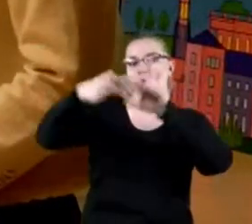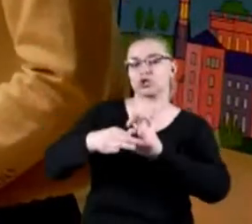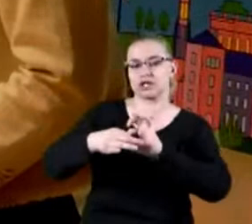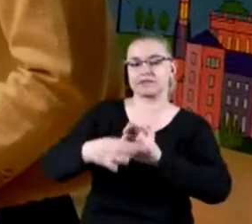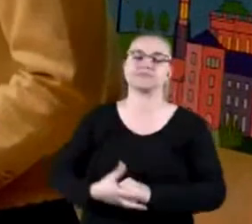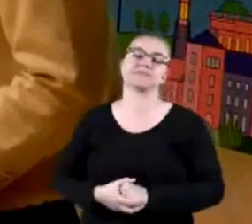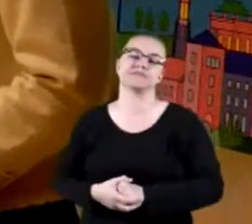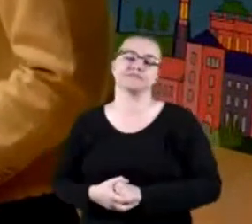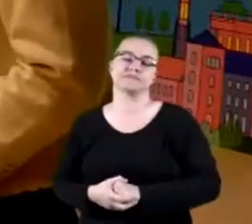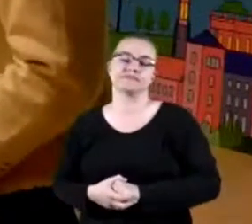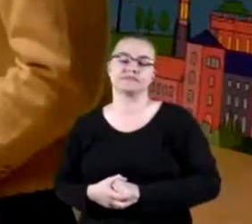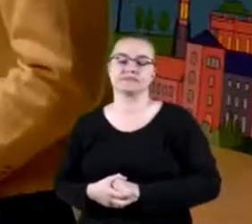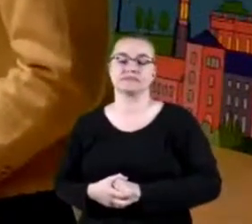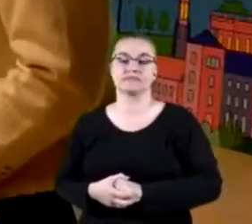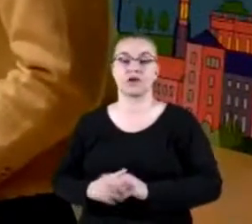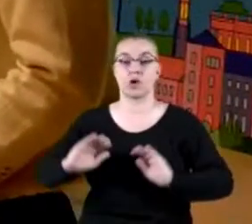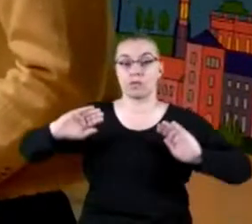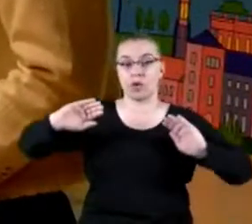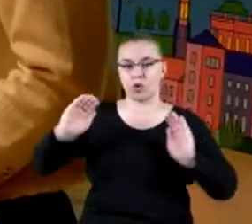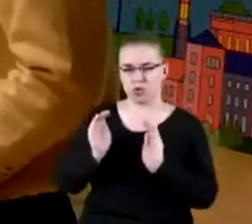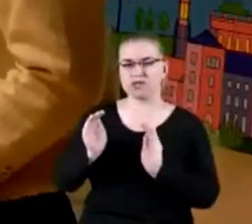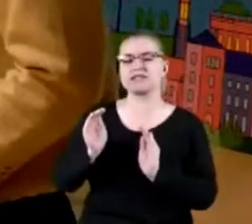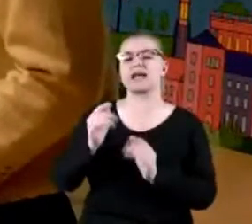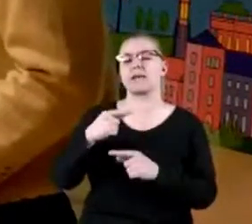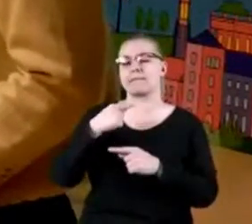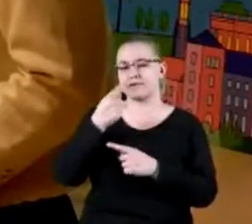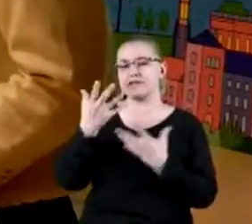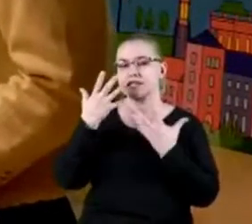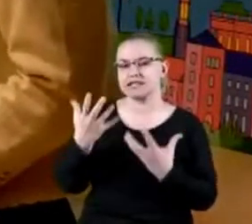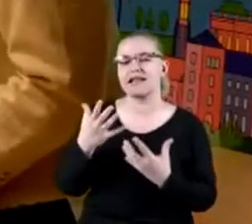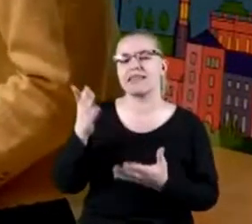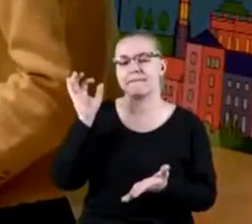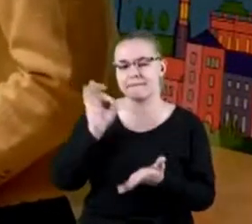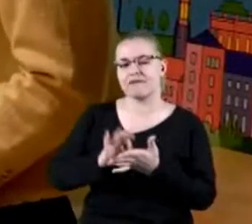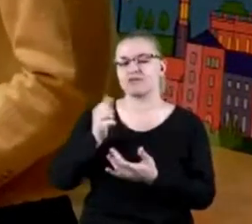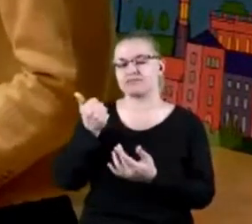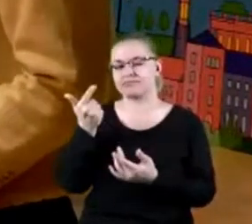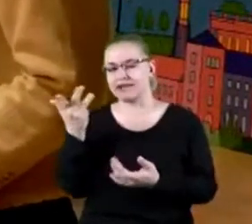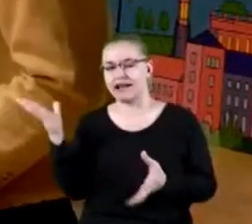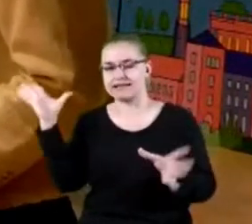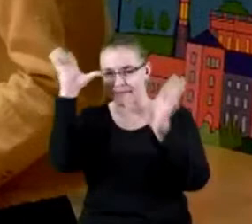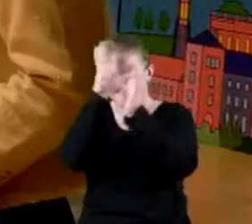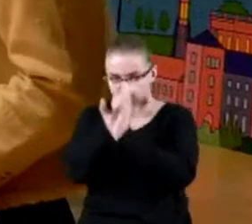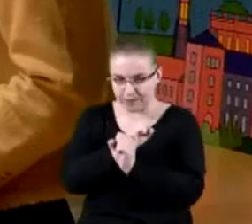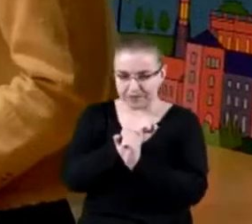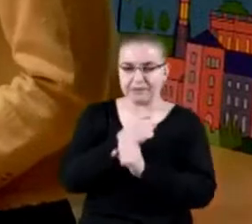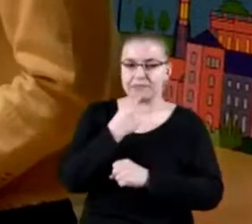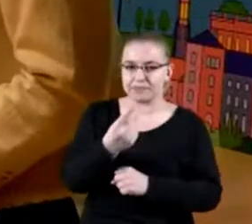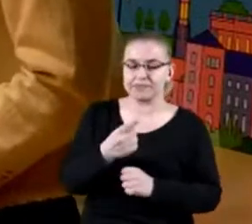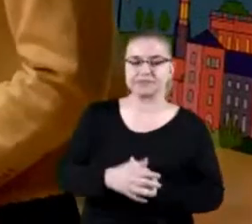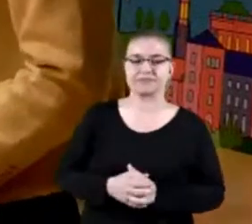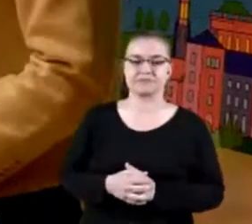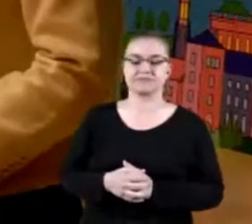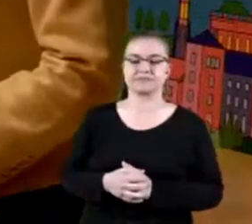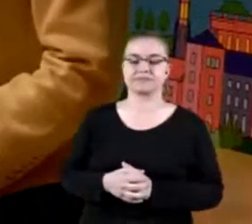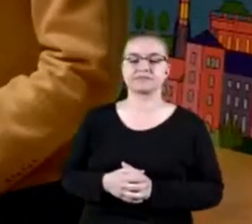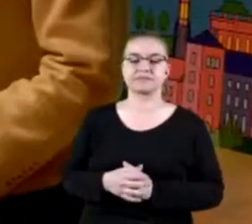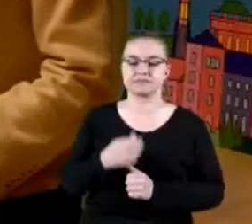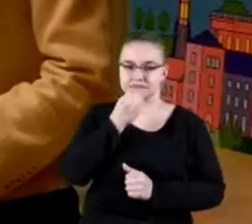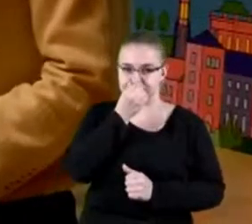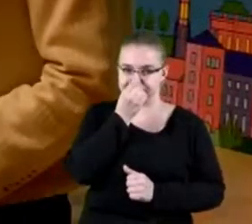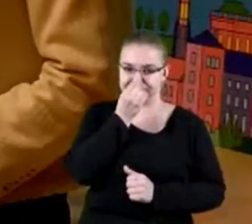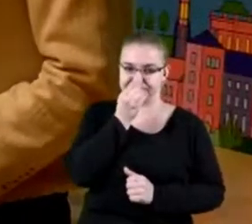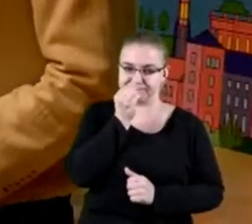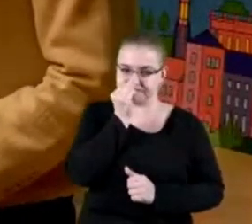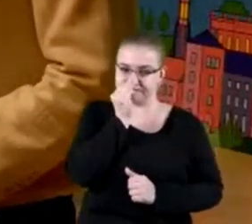I'm leaving some things out. Clear that crises are opportunity for a transformation to a more resilient society. We